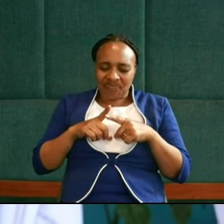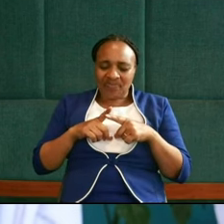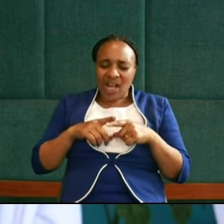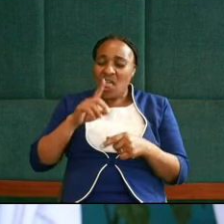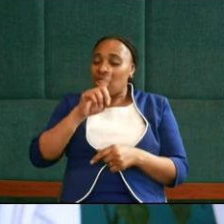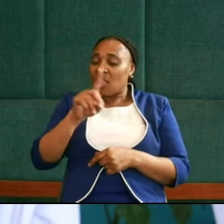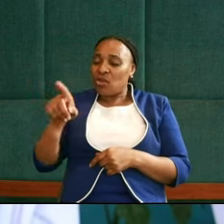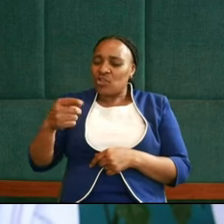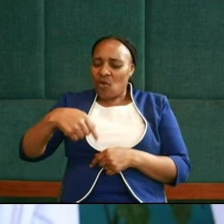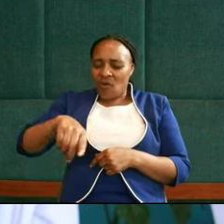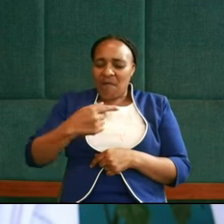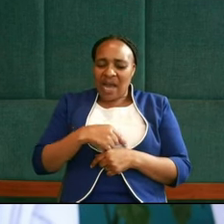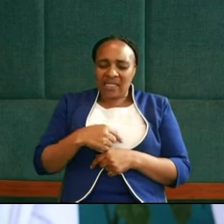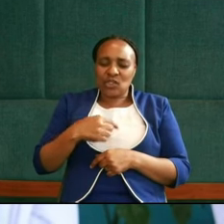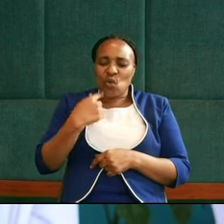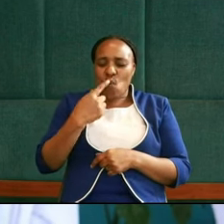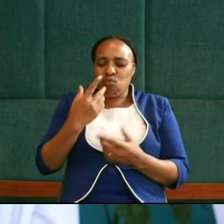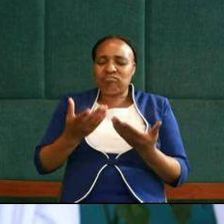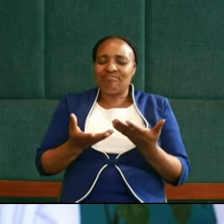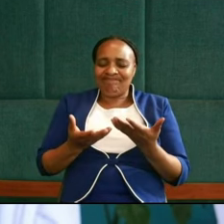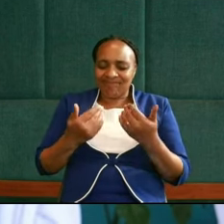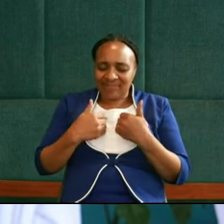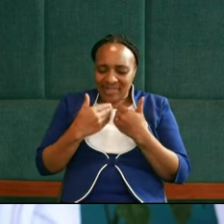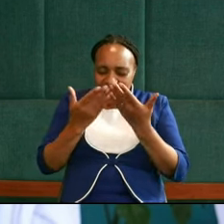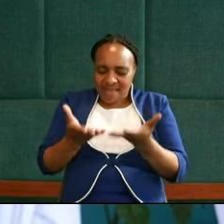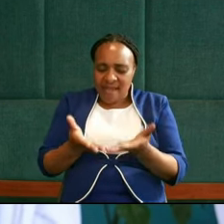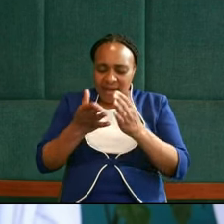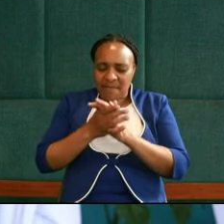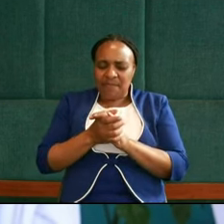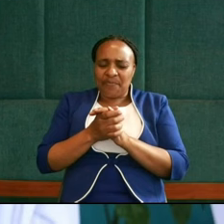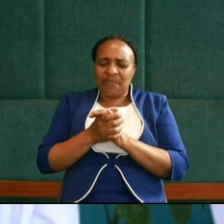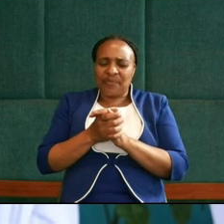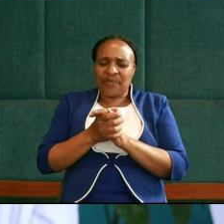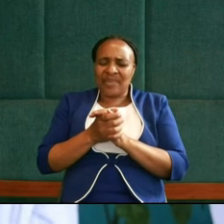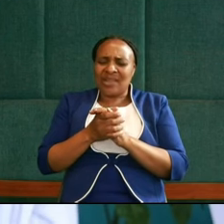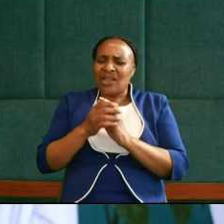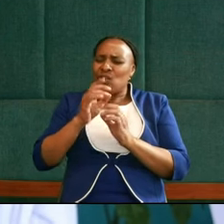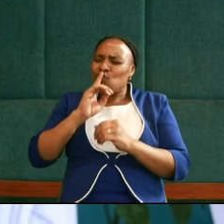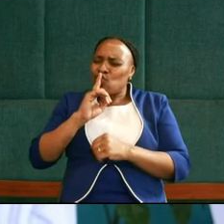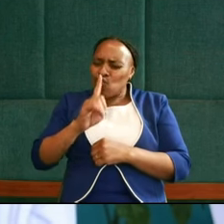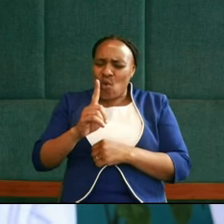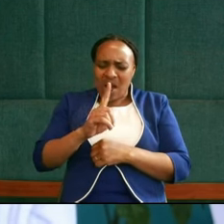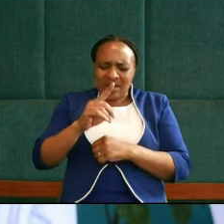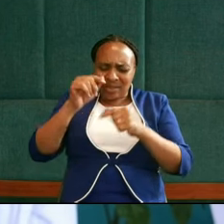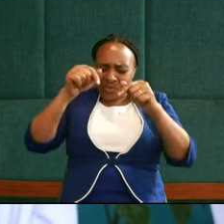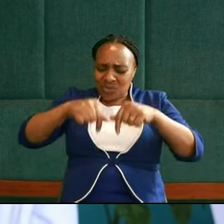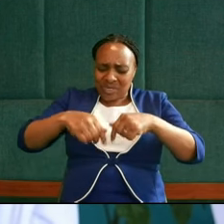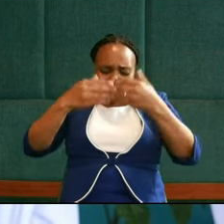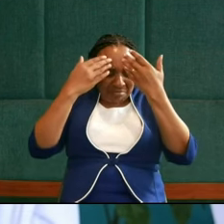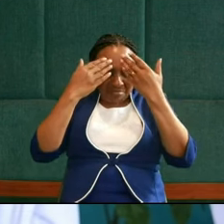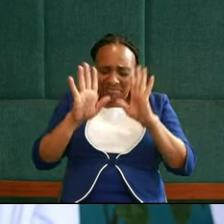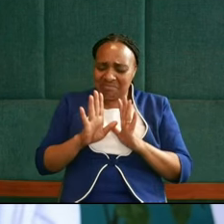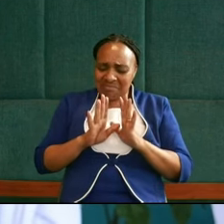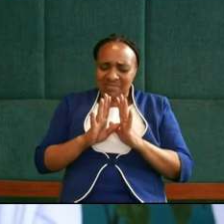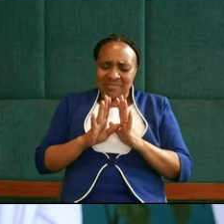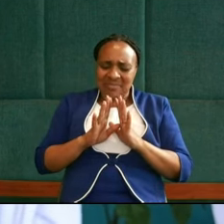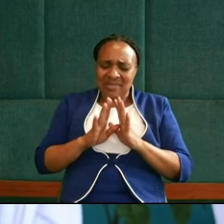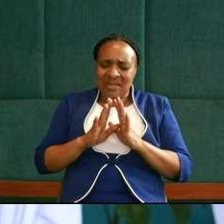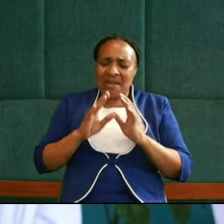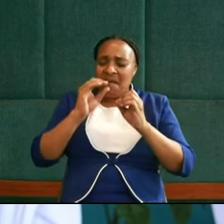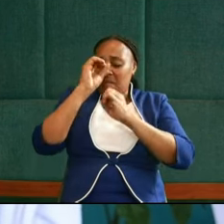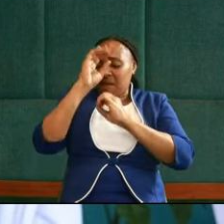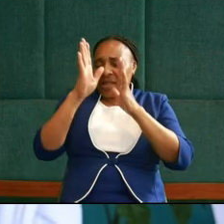There are those of us who could be struggling, not being sure whether it's today. Father, we pray for